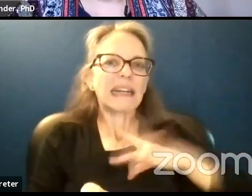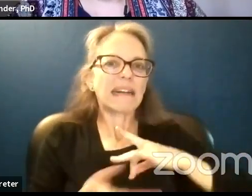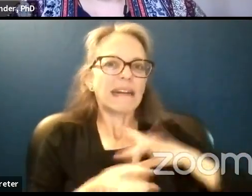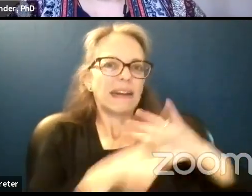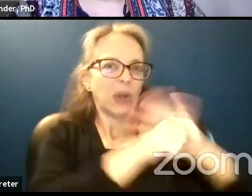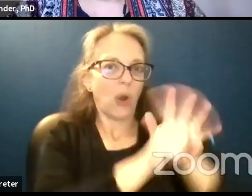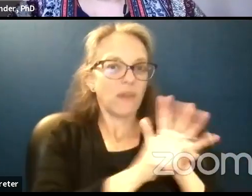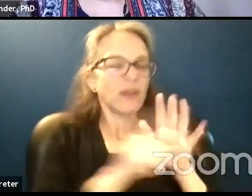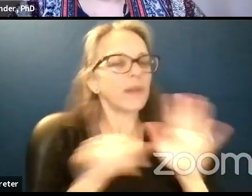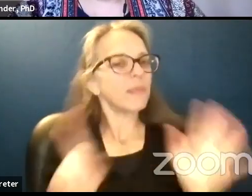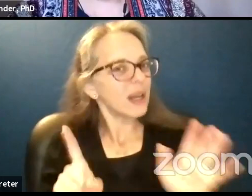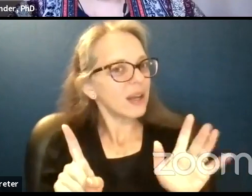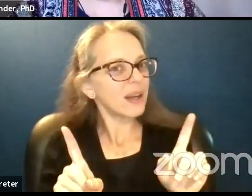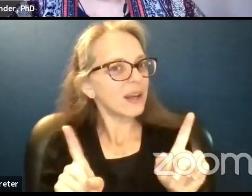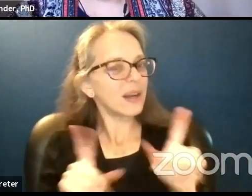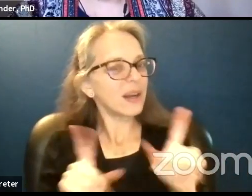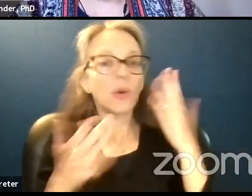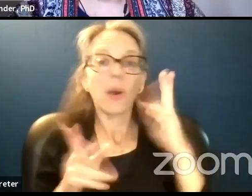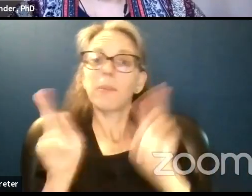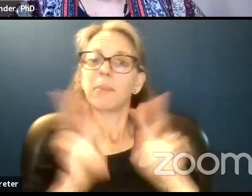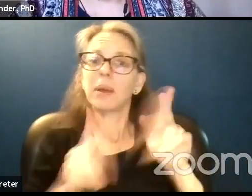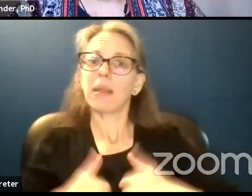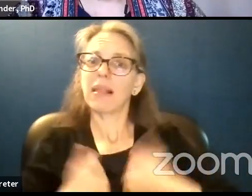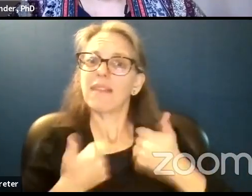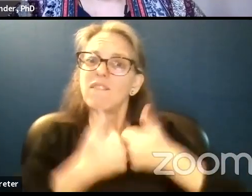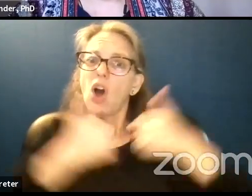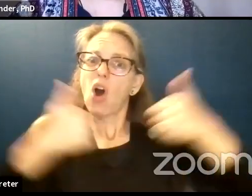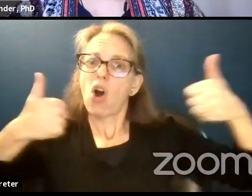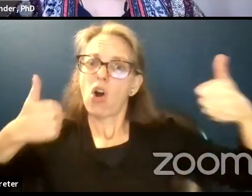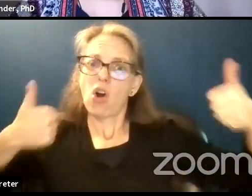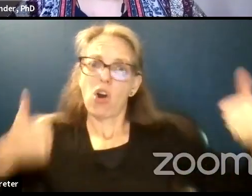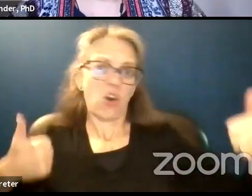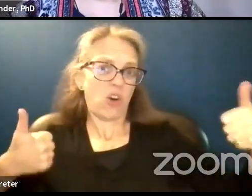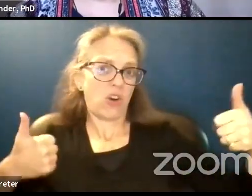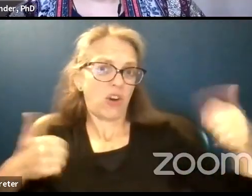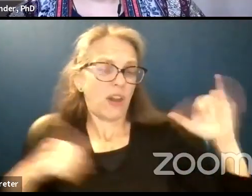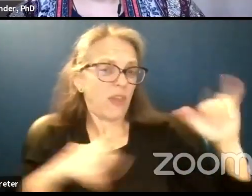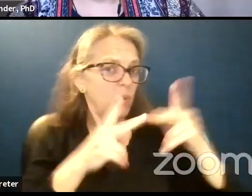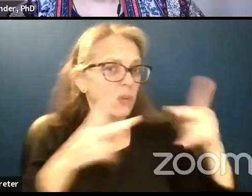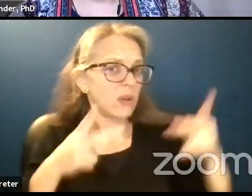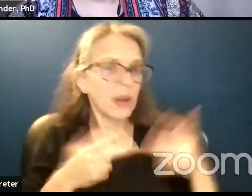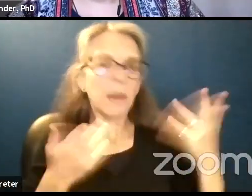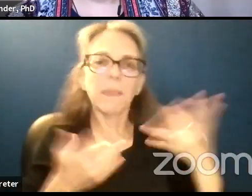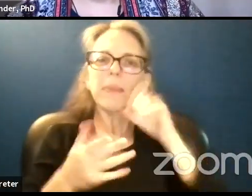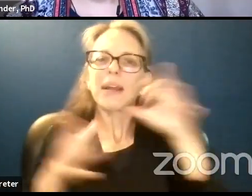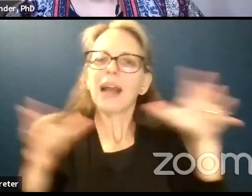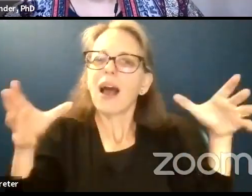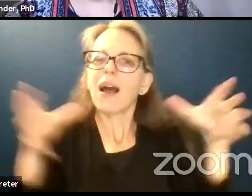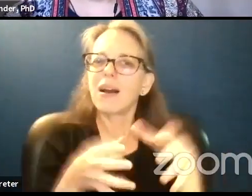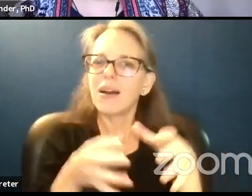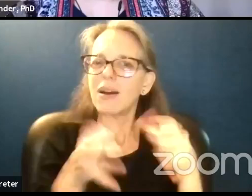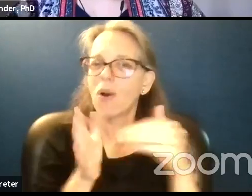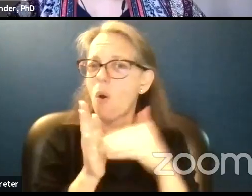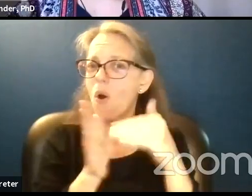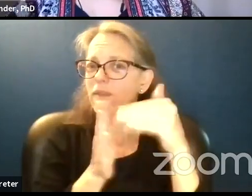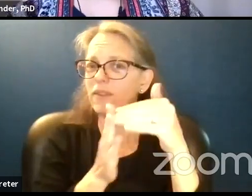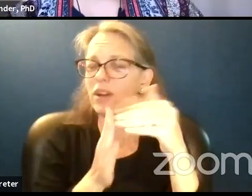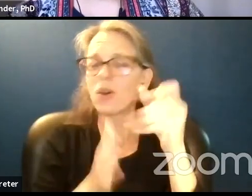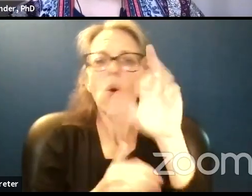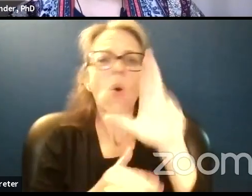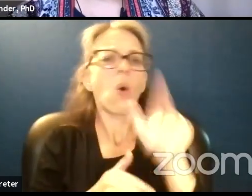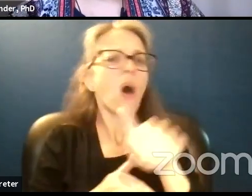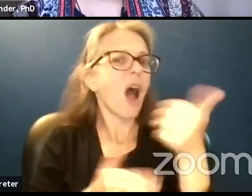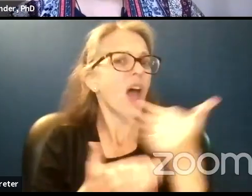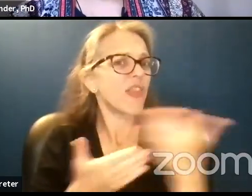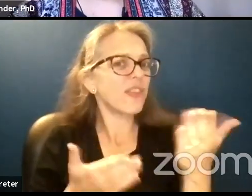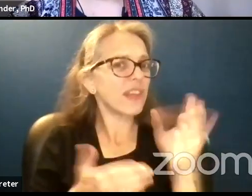that. People live far apart, maybe, in those places. Maybe they're not getting together as much, or maybe there are other factors, like you